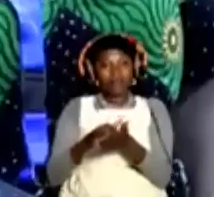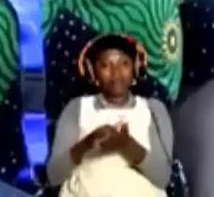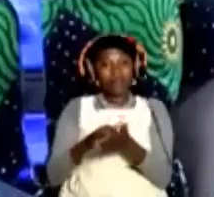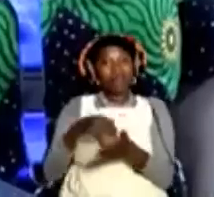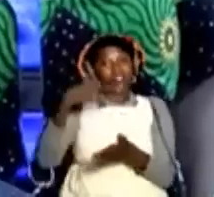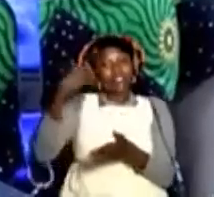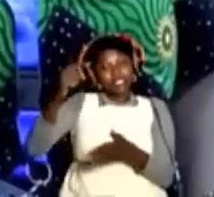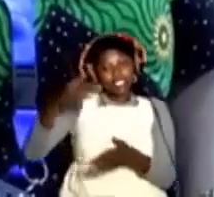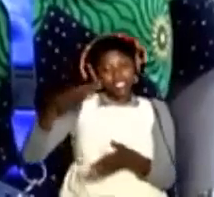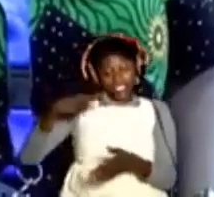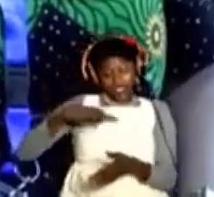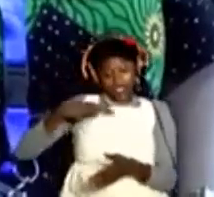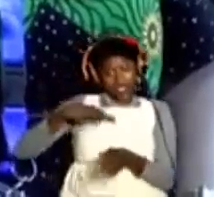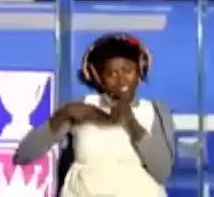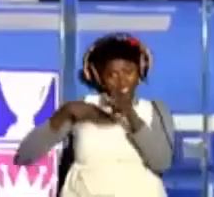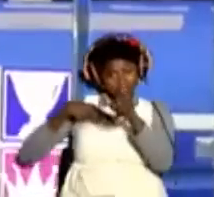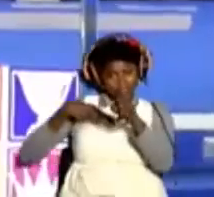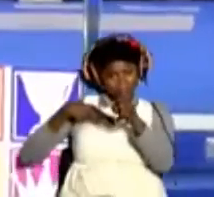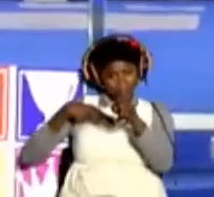this kind,